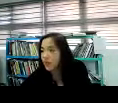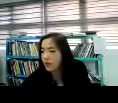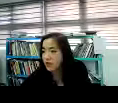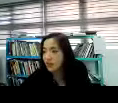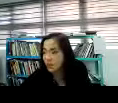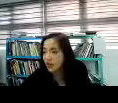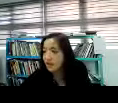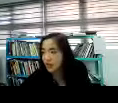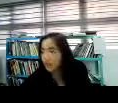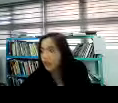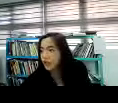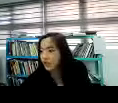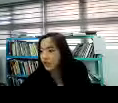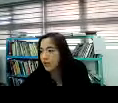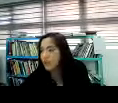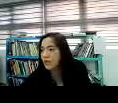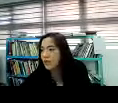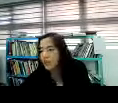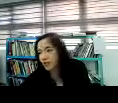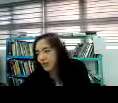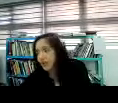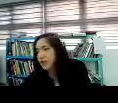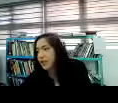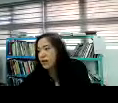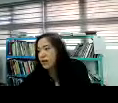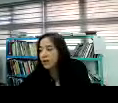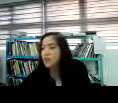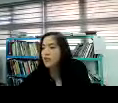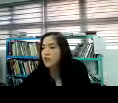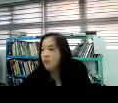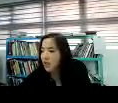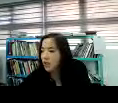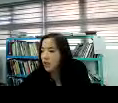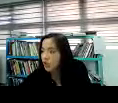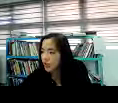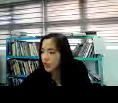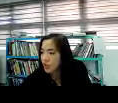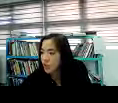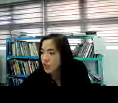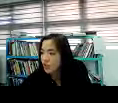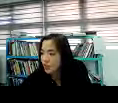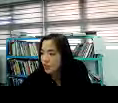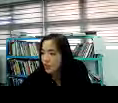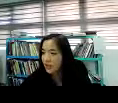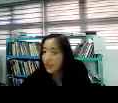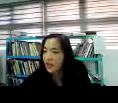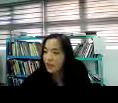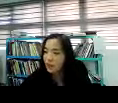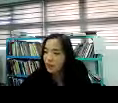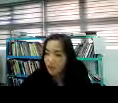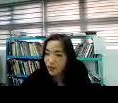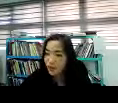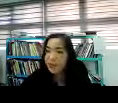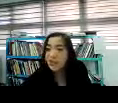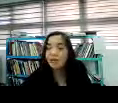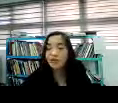Kindly see the attached file for your request, and then you can access other DOST publications through this website. And we